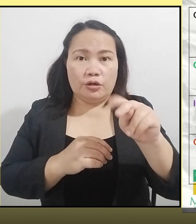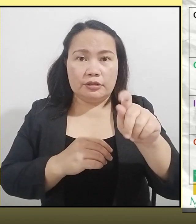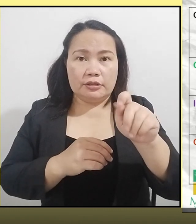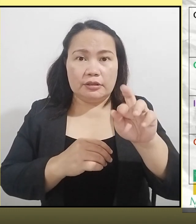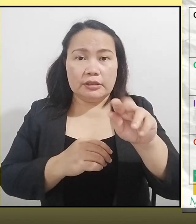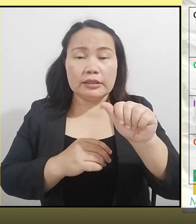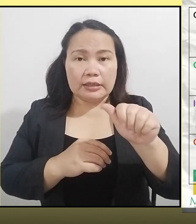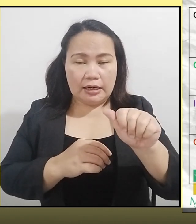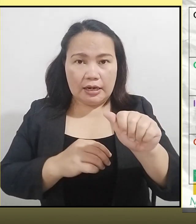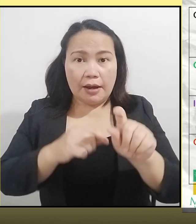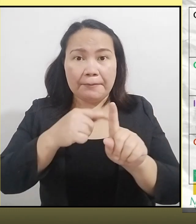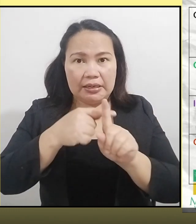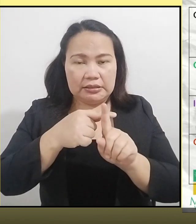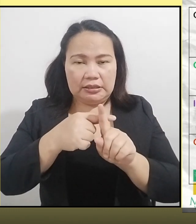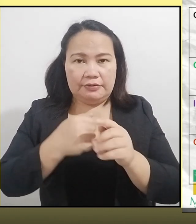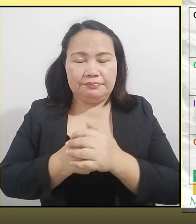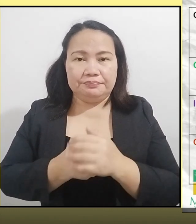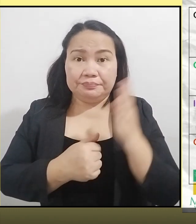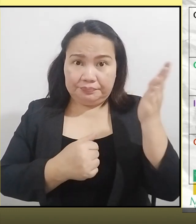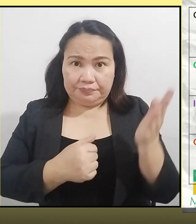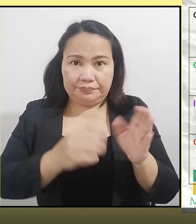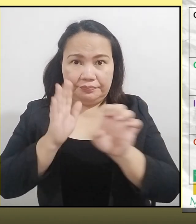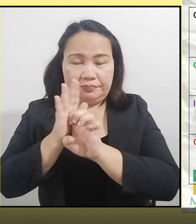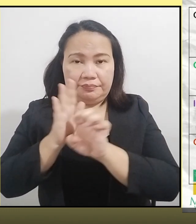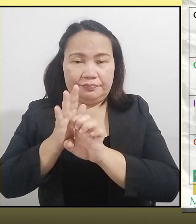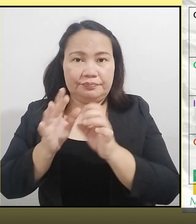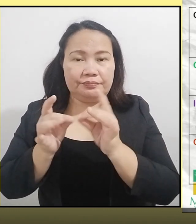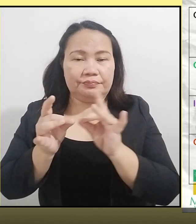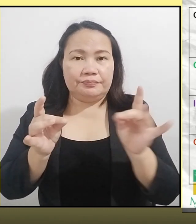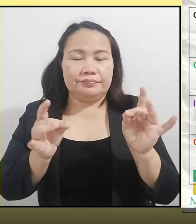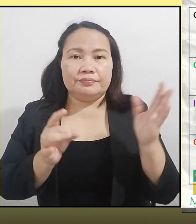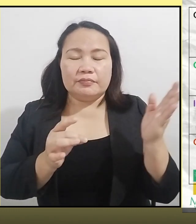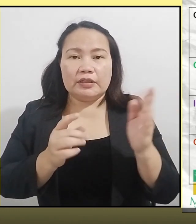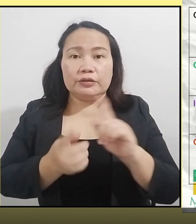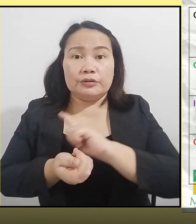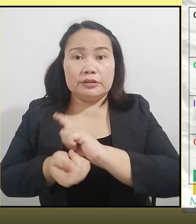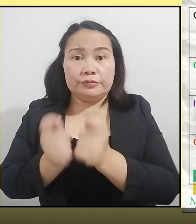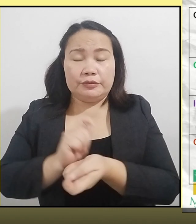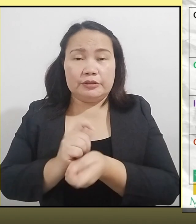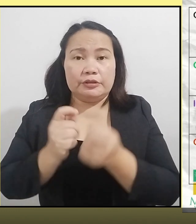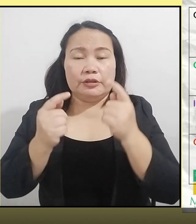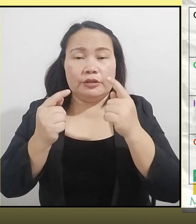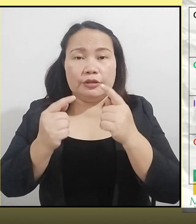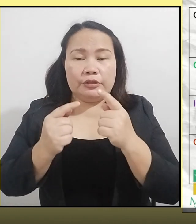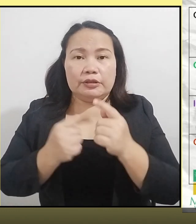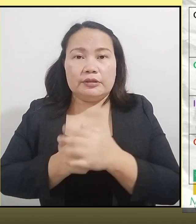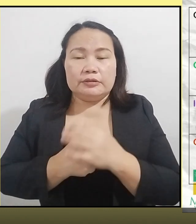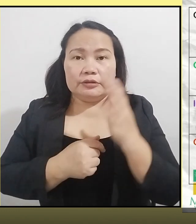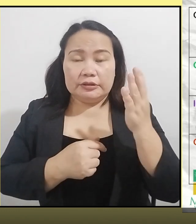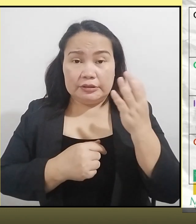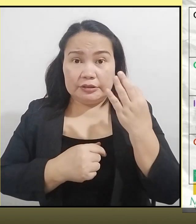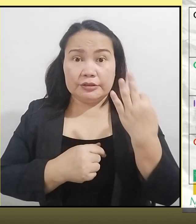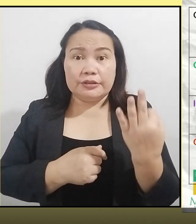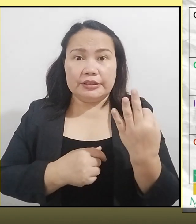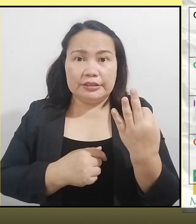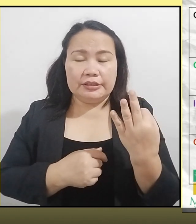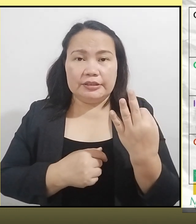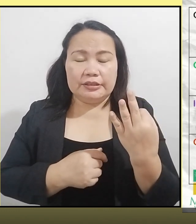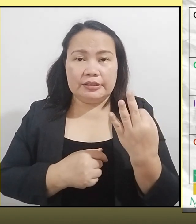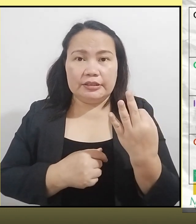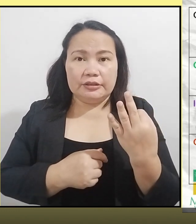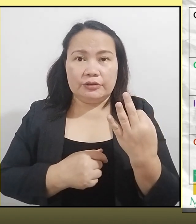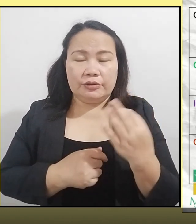converse, inverse, and contrapositive. So para ma-transform natin into converse, inverse, and